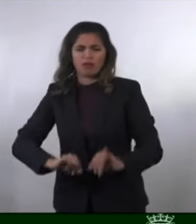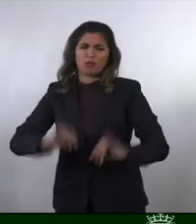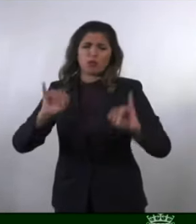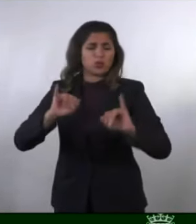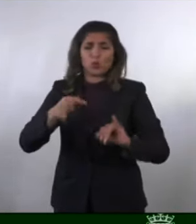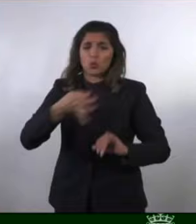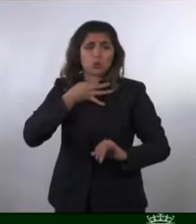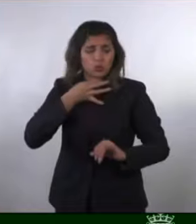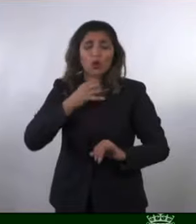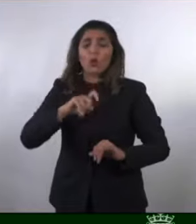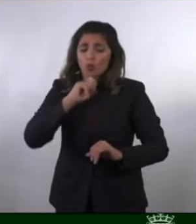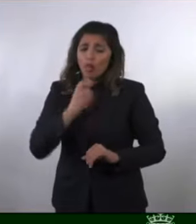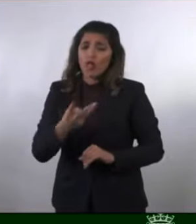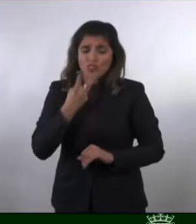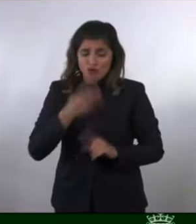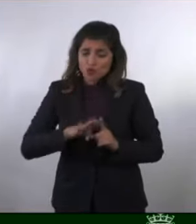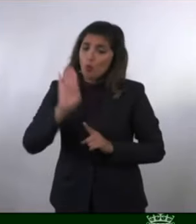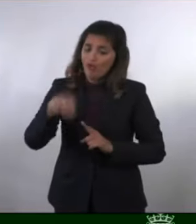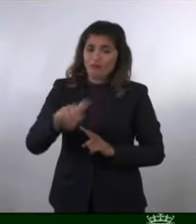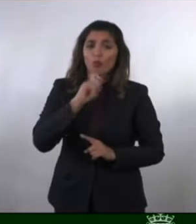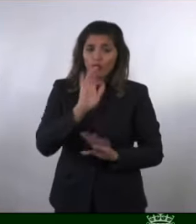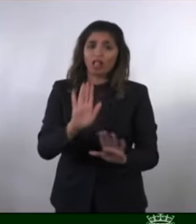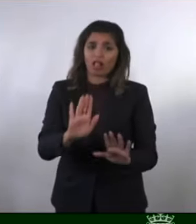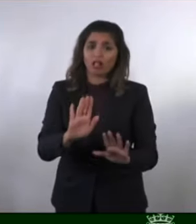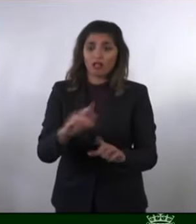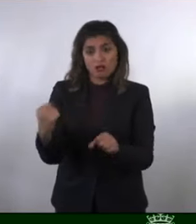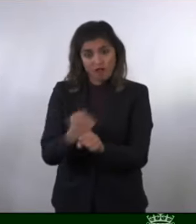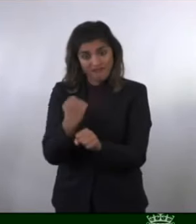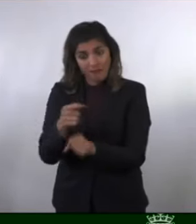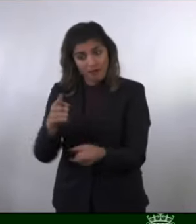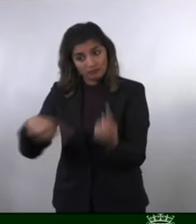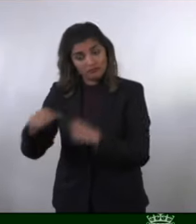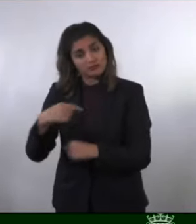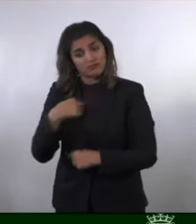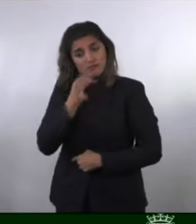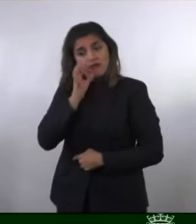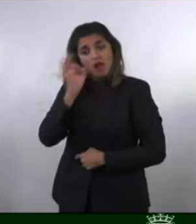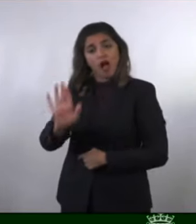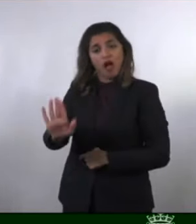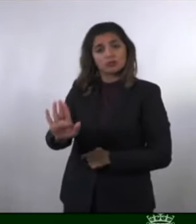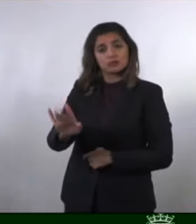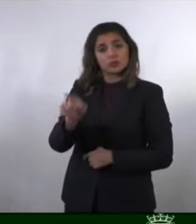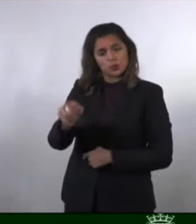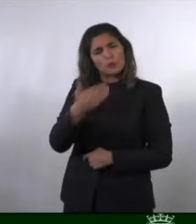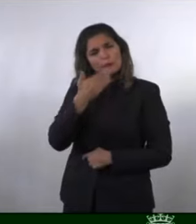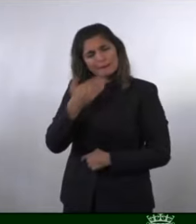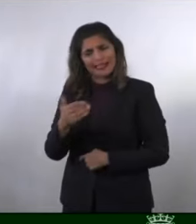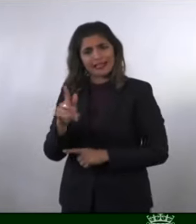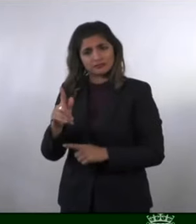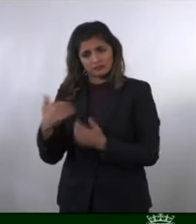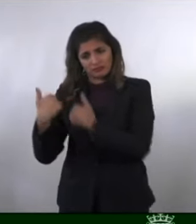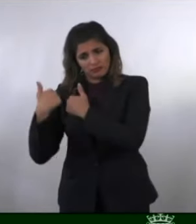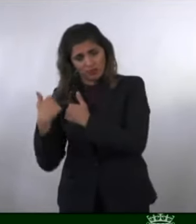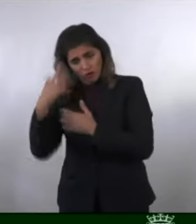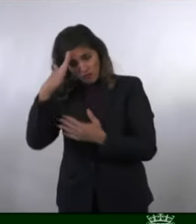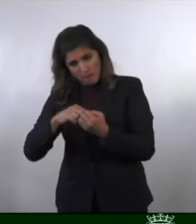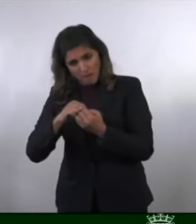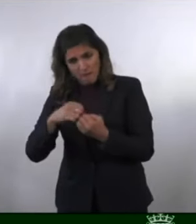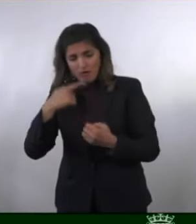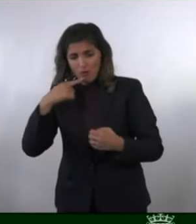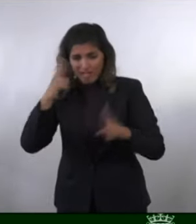wave. Will the government take responsibility for the thousands of deaths and all the pain of bereavement that would